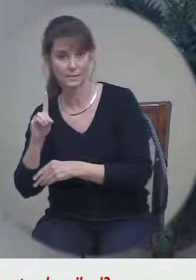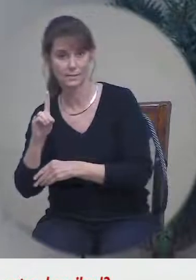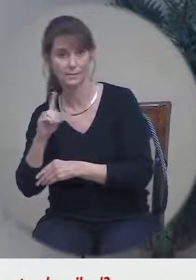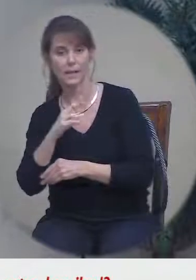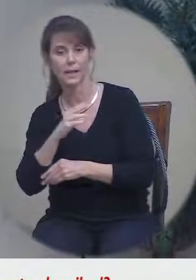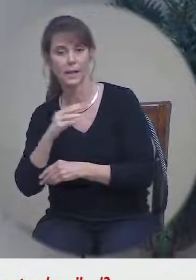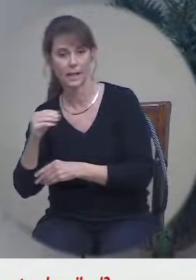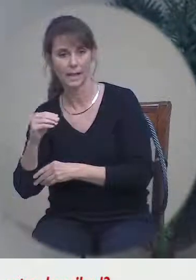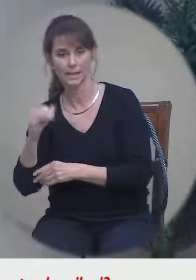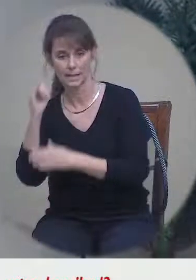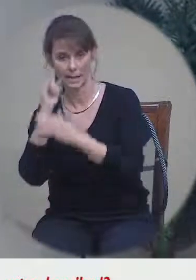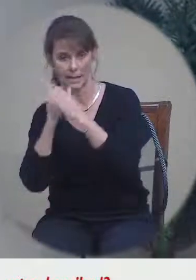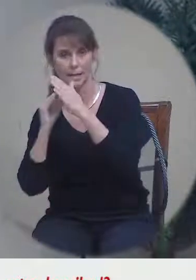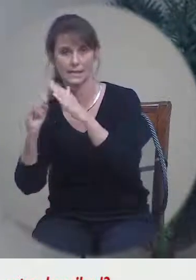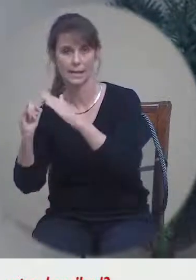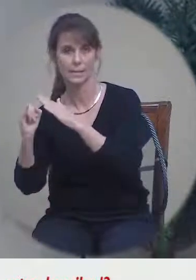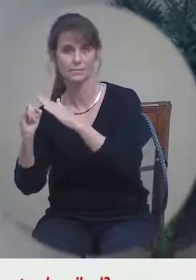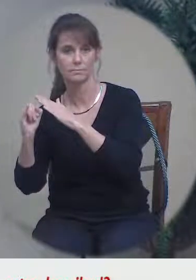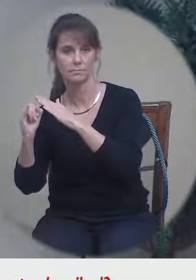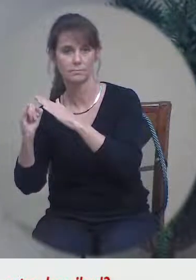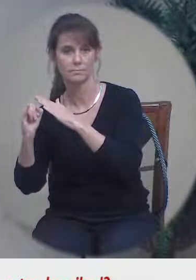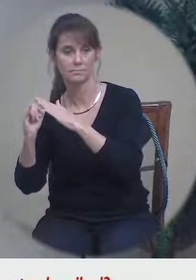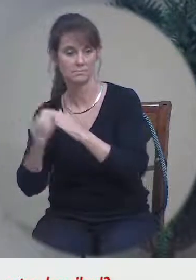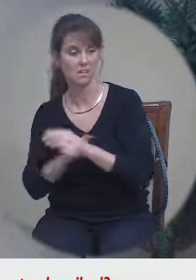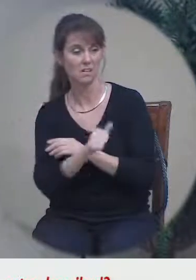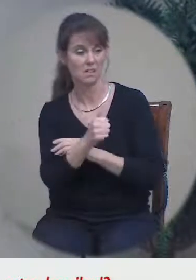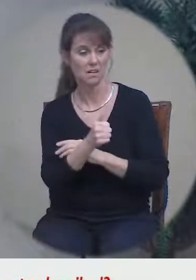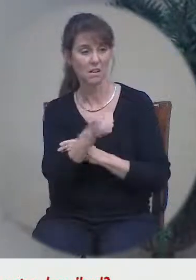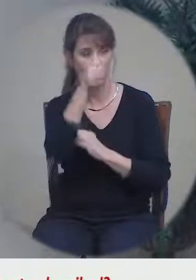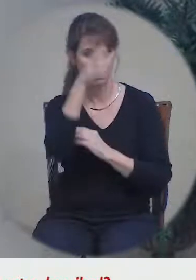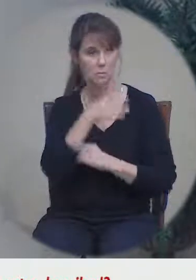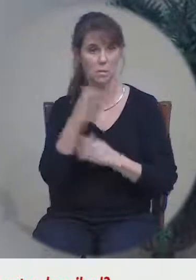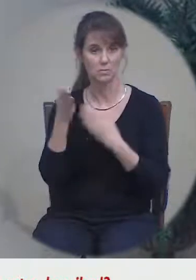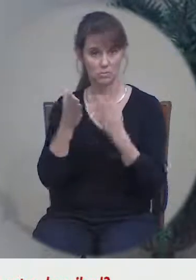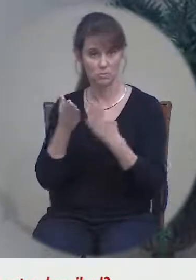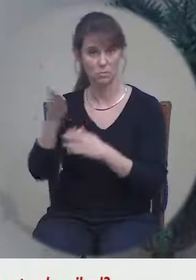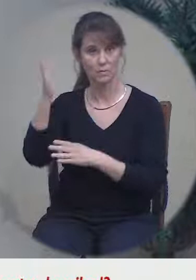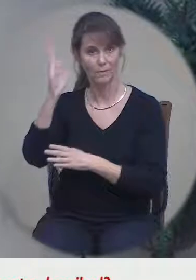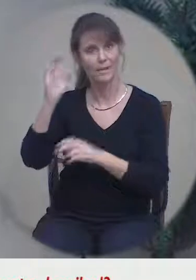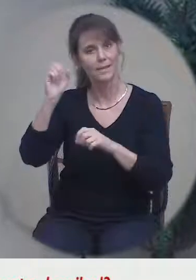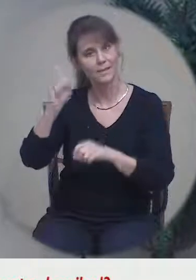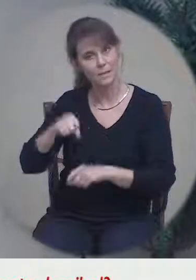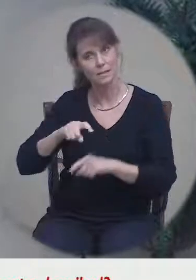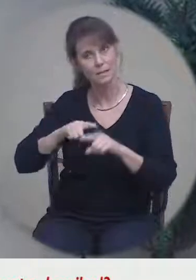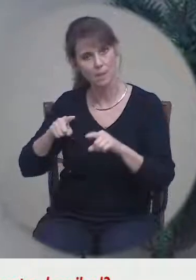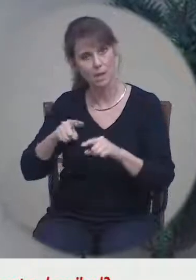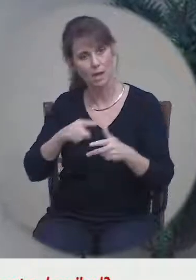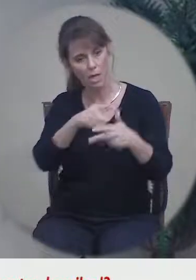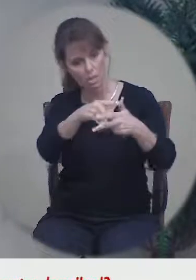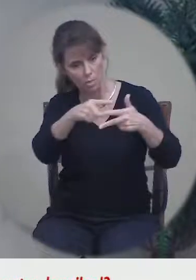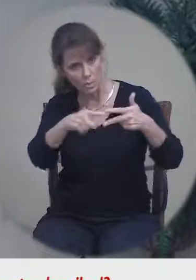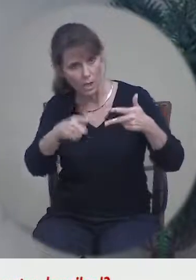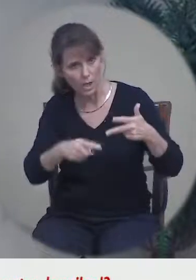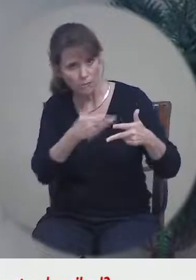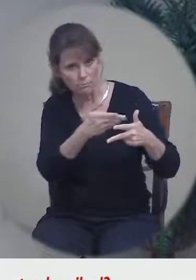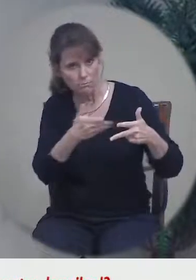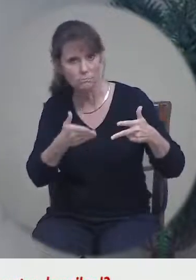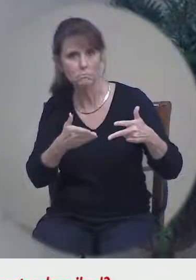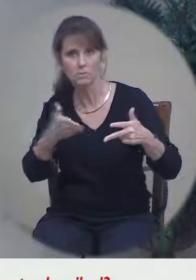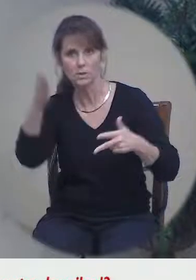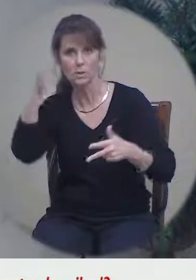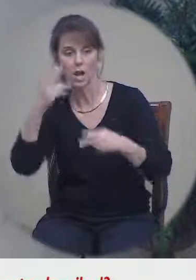the prophet Isaiah. Now, there were other men who were God's servants, I'm sure, but those are the only ones that I know of that I can